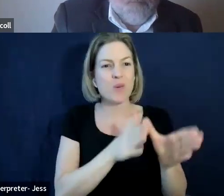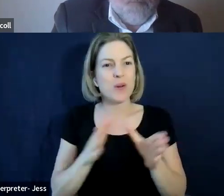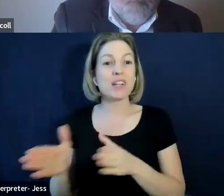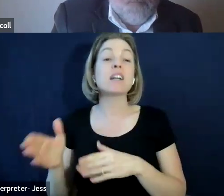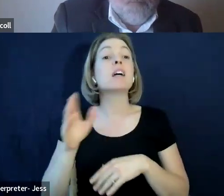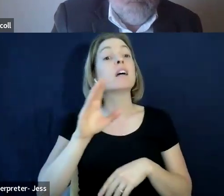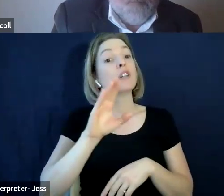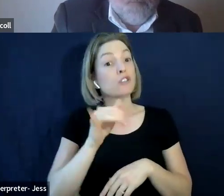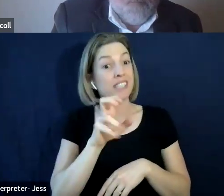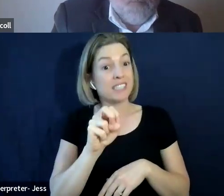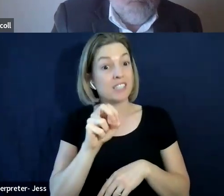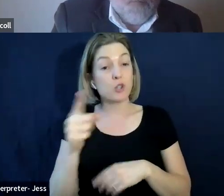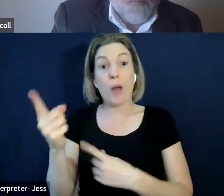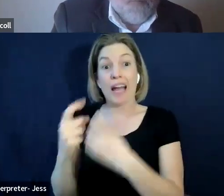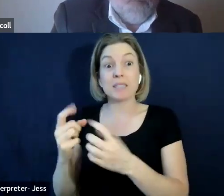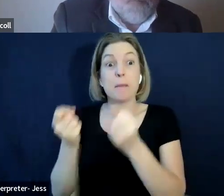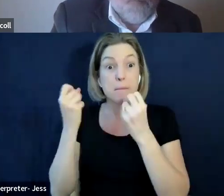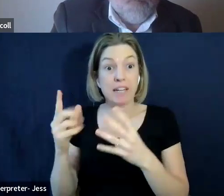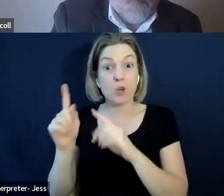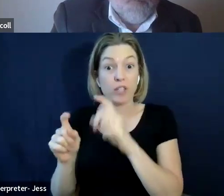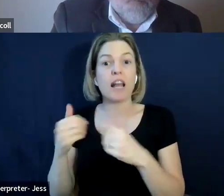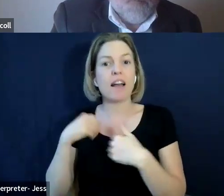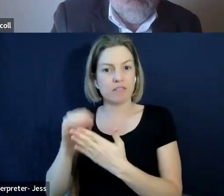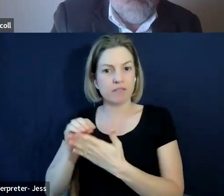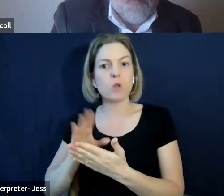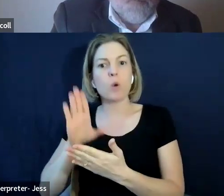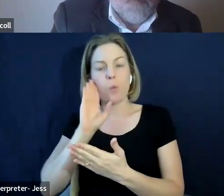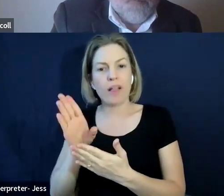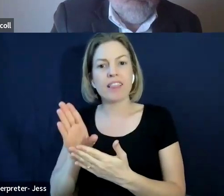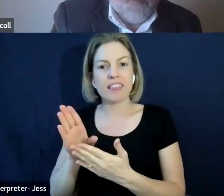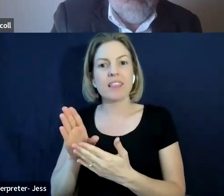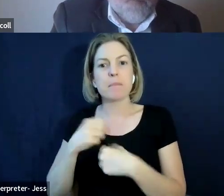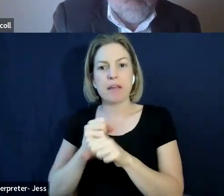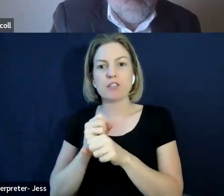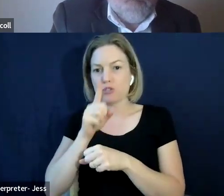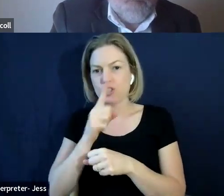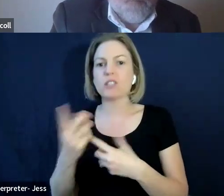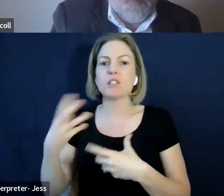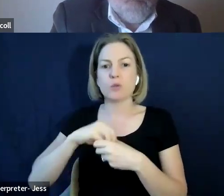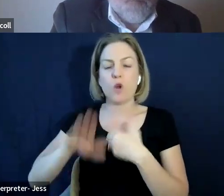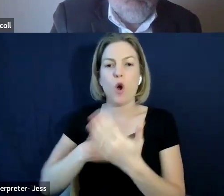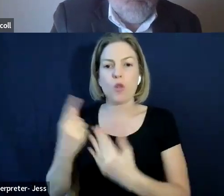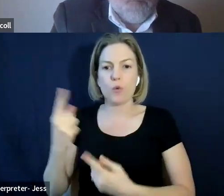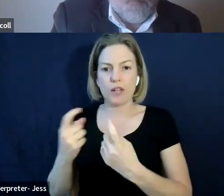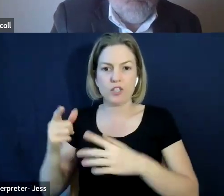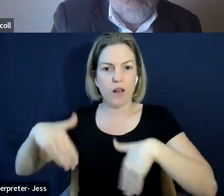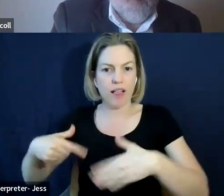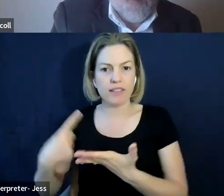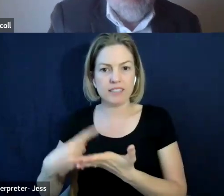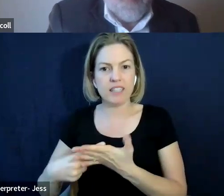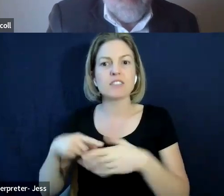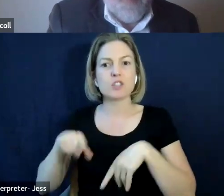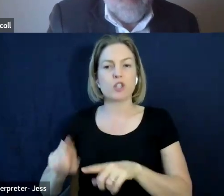you've asked a lot of them and we have them noted as well. So we'll be sure to raise all the ones that you haven't already raised while you were